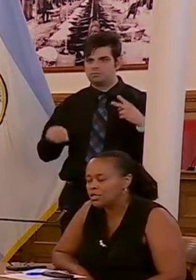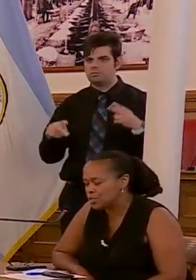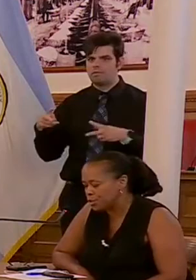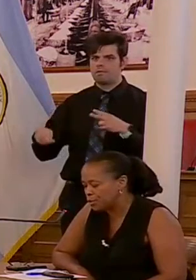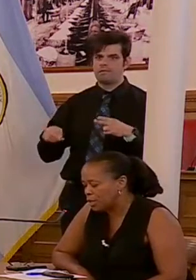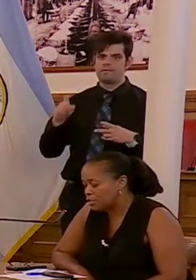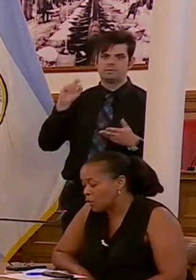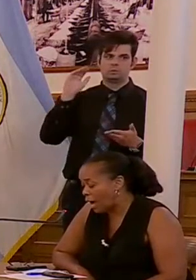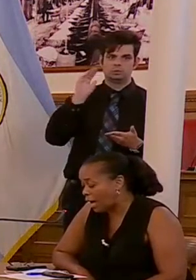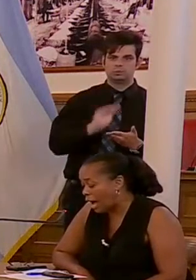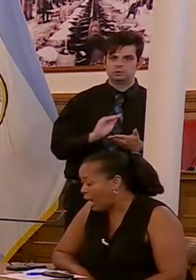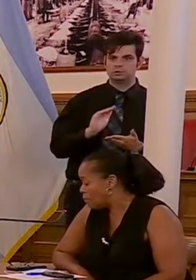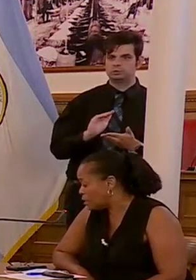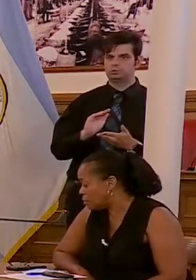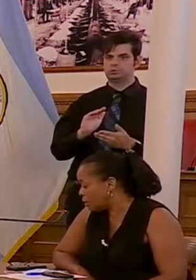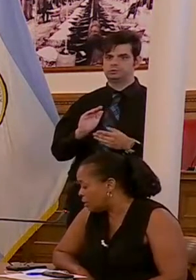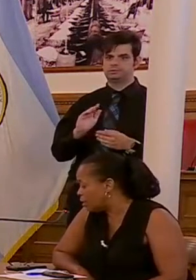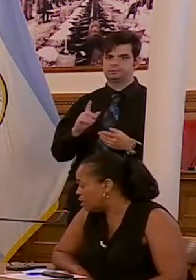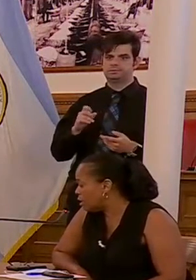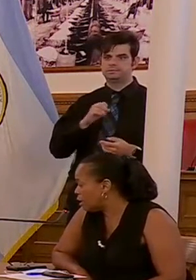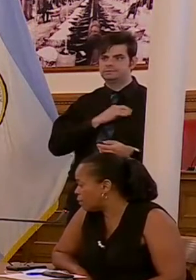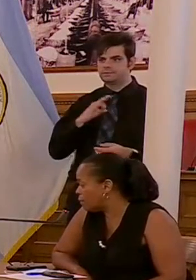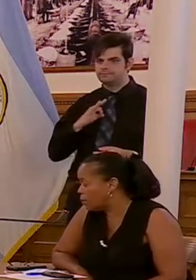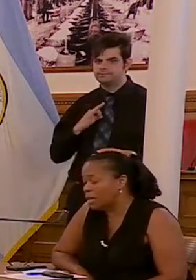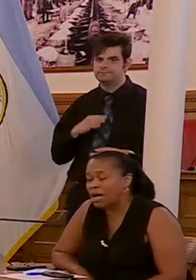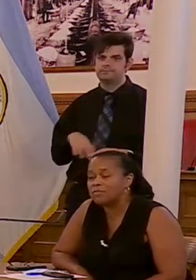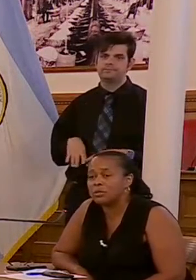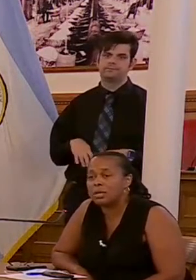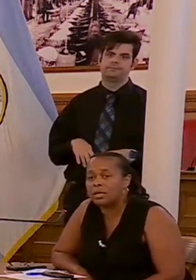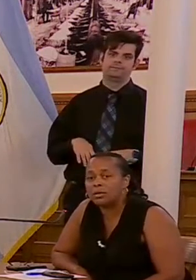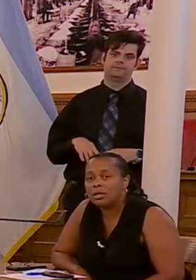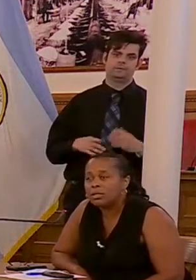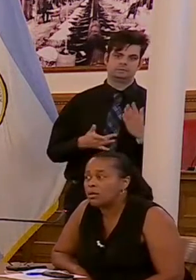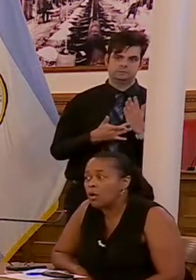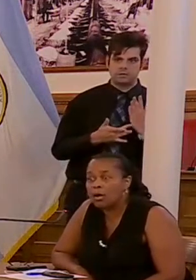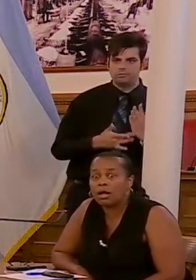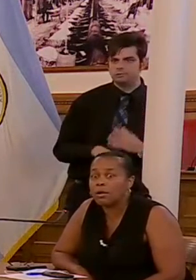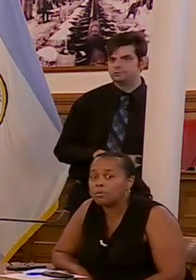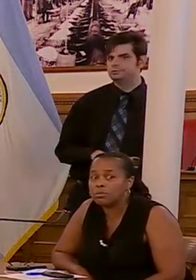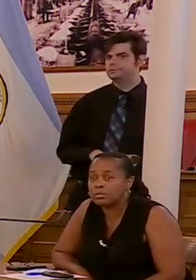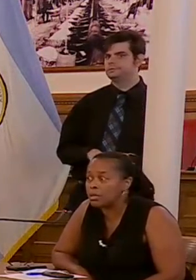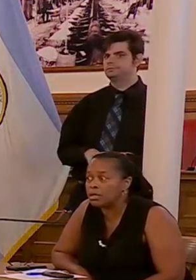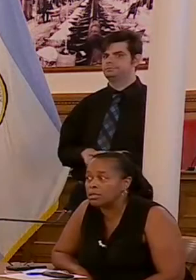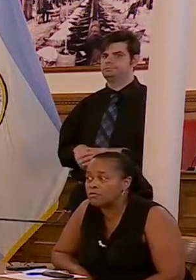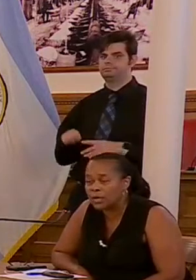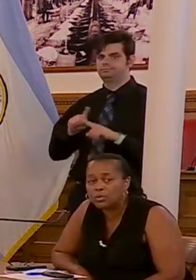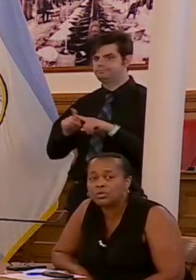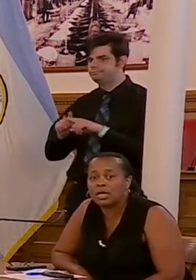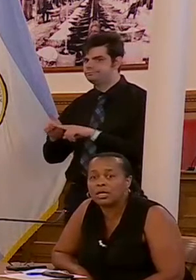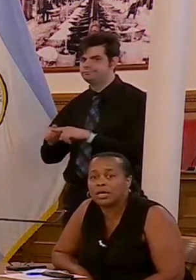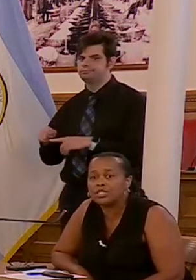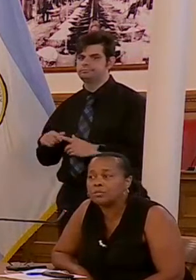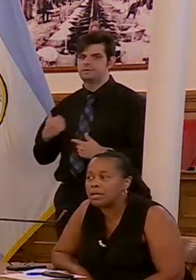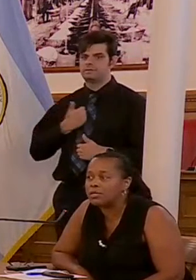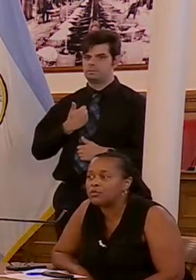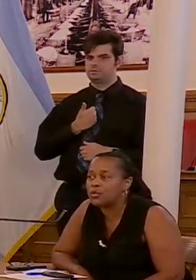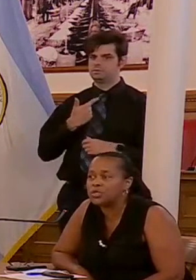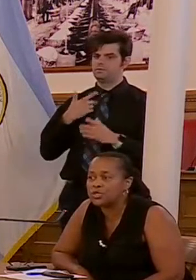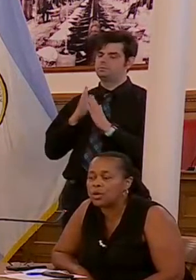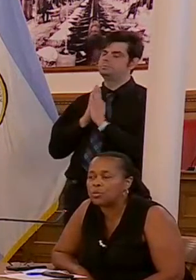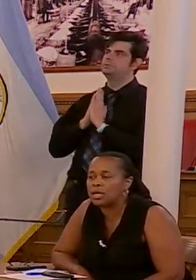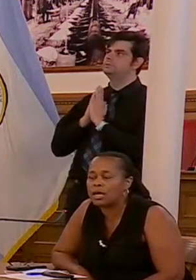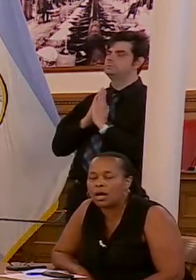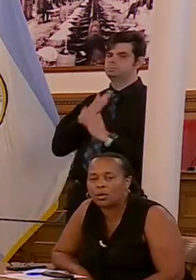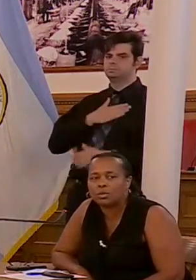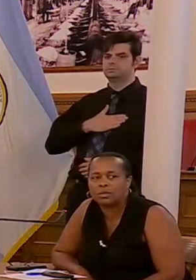looking to do. So I make the plea on behalf of the mayor, call our federal delegation, make your